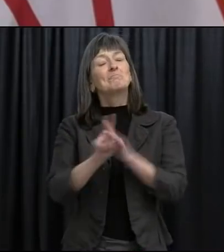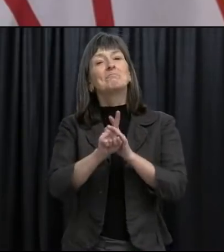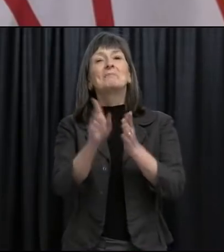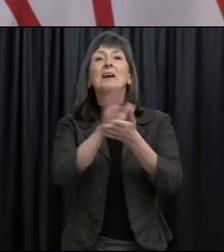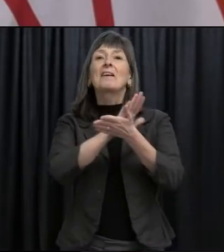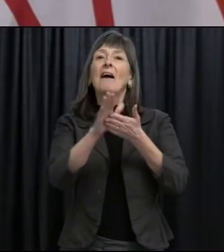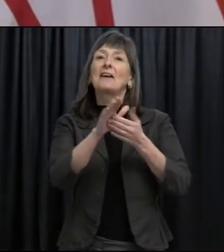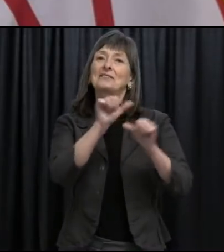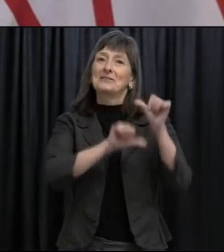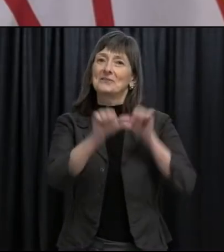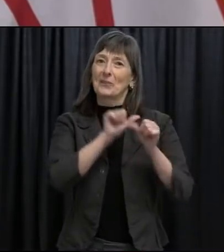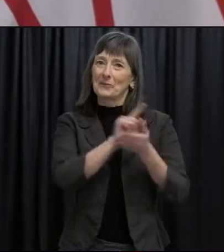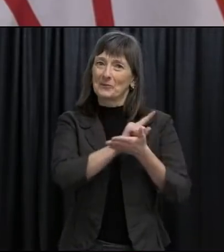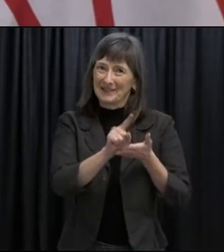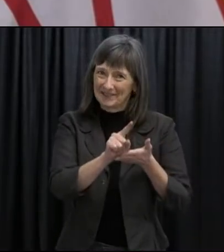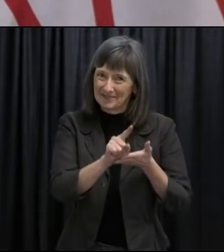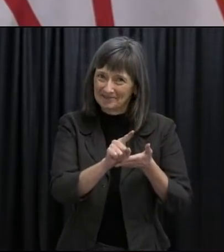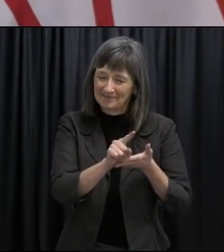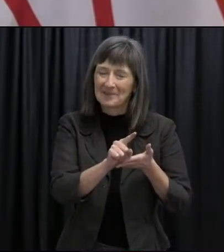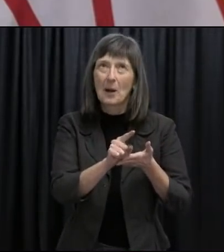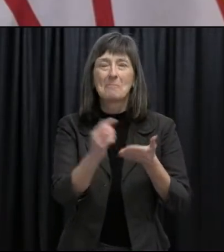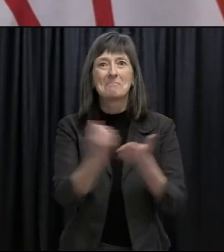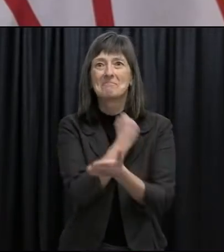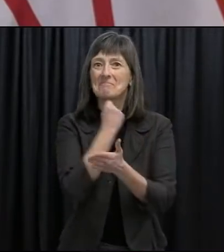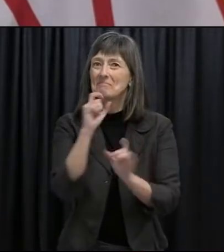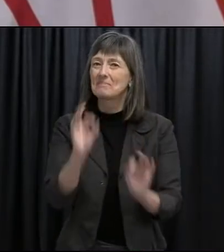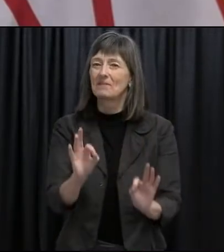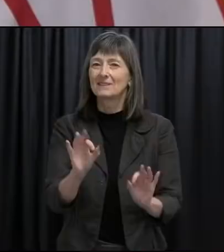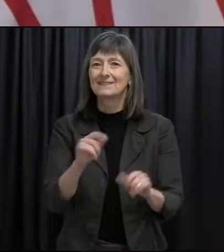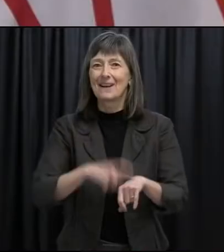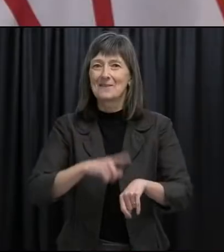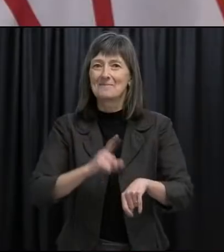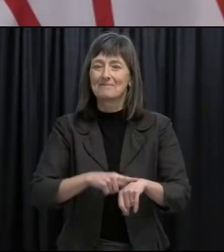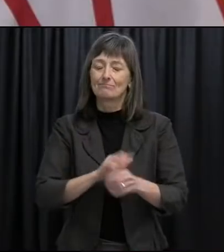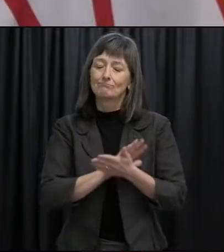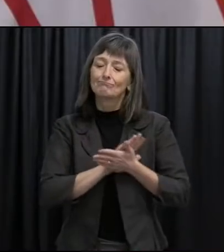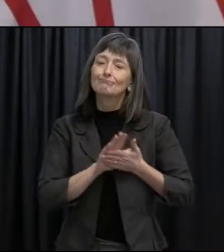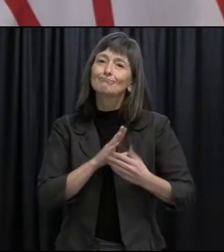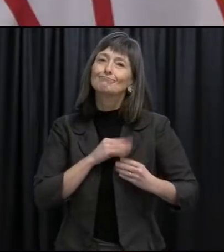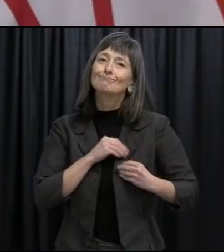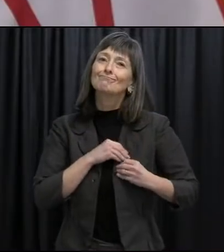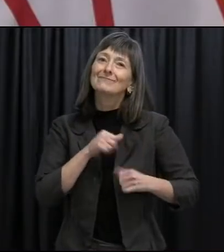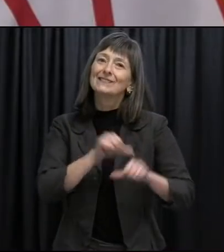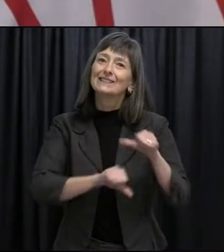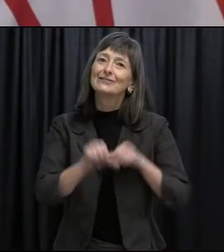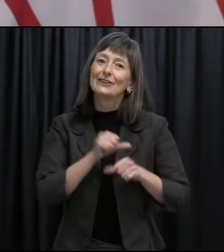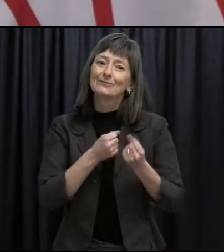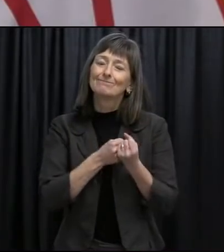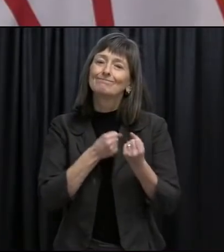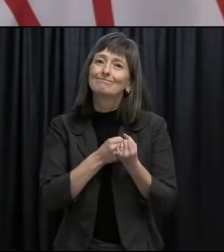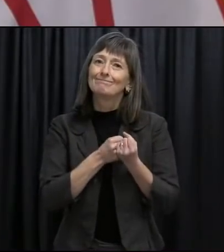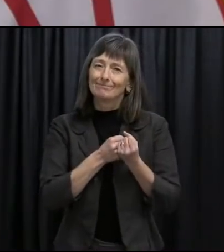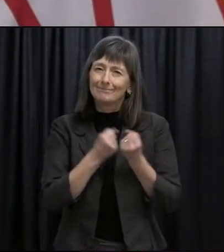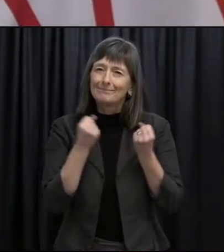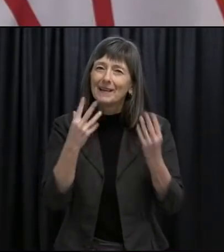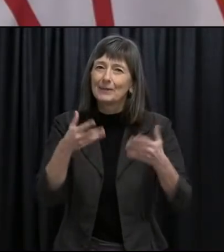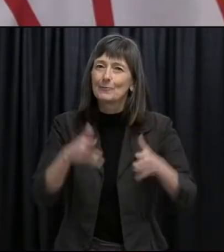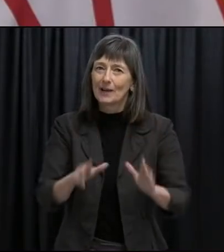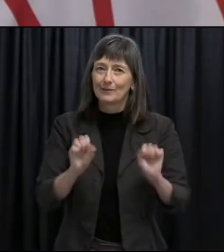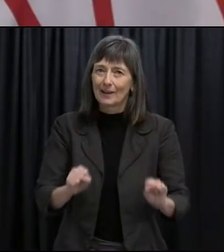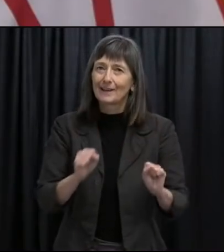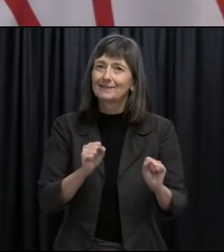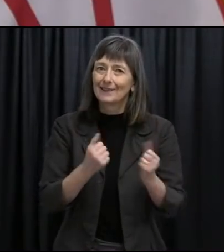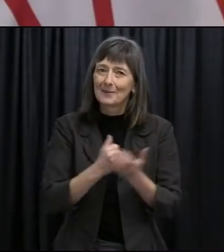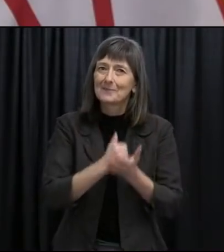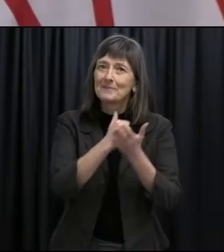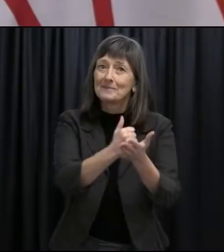could not have come at a better time. Acts of kindness are needed more than ever, and there are so many ways to help one another. If you are